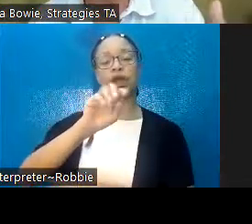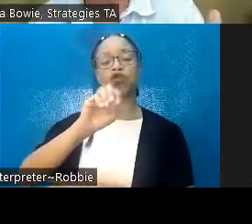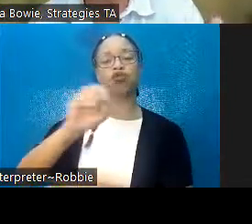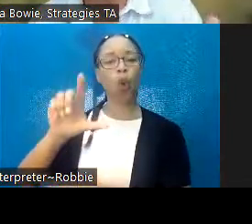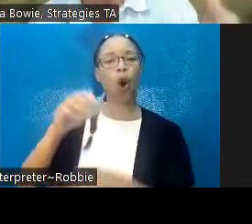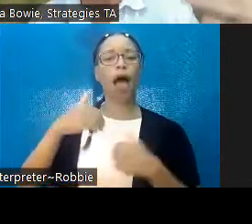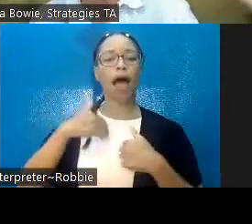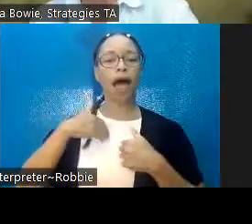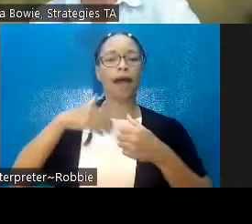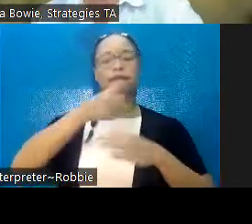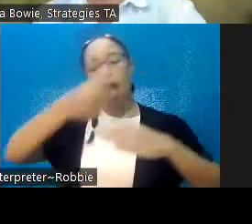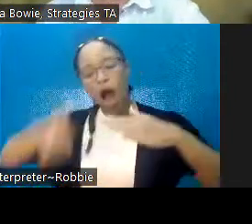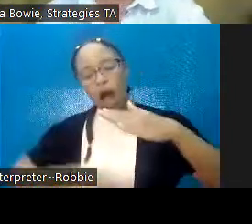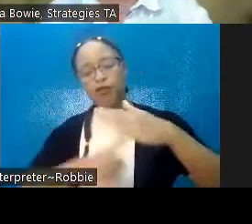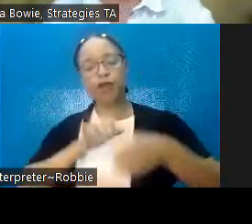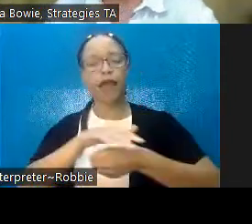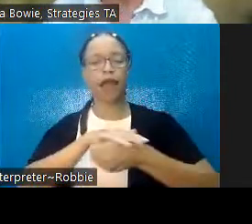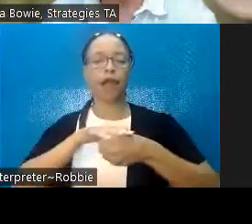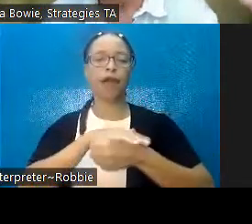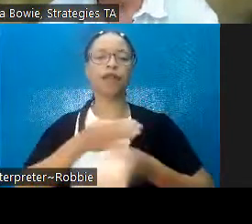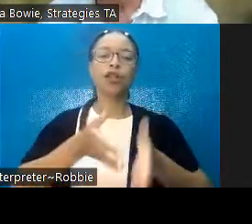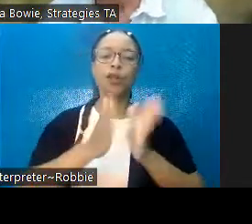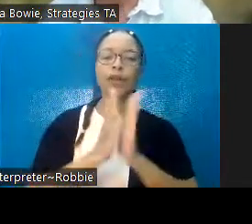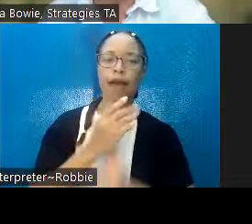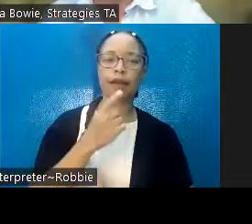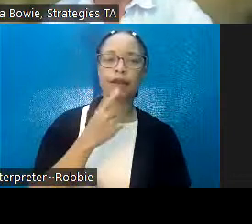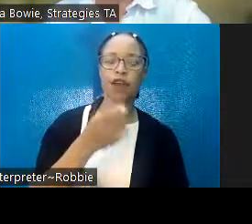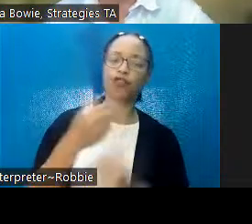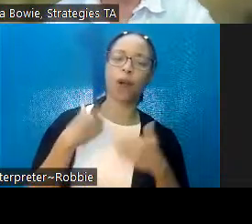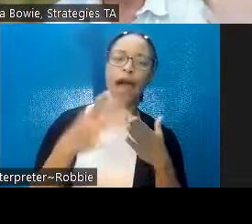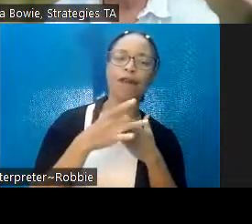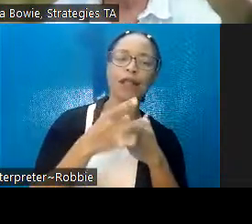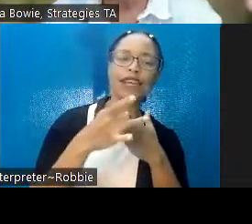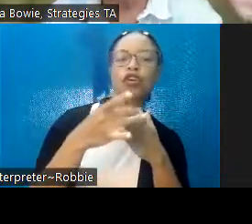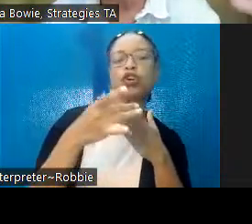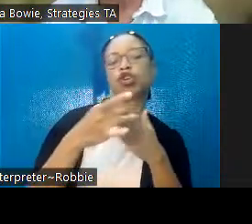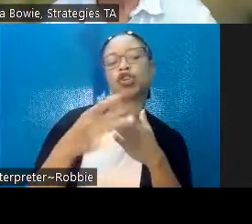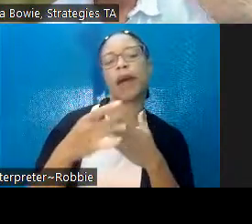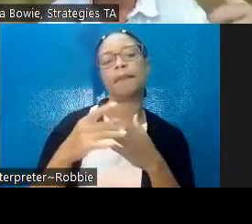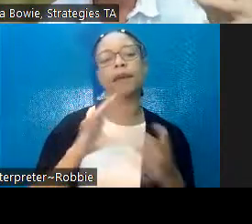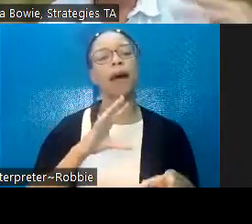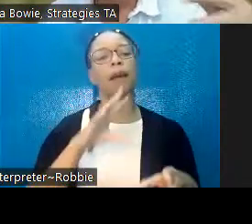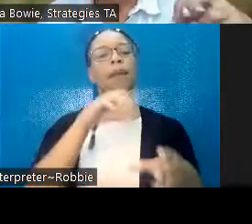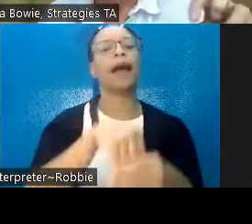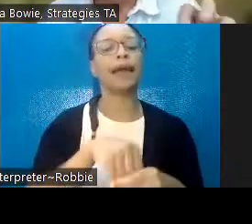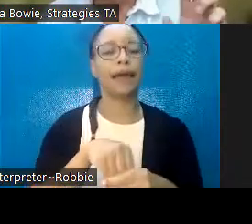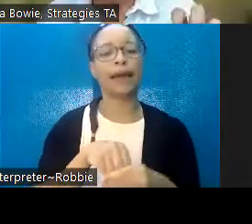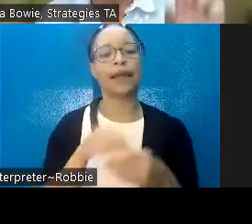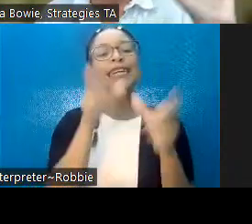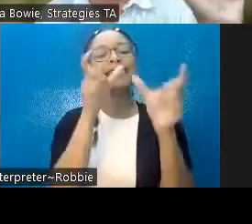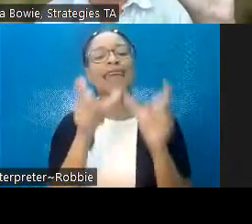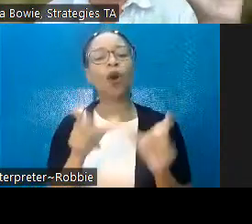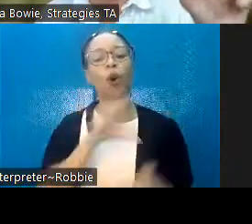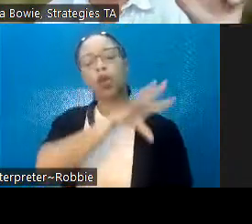these areas. So it's asking you to say, do you have leadership buy-in? Do you have stakeholder buy-in? That's what is